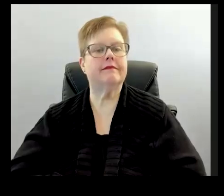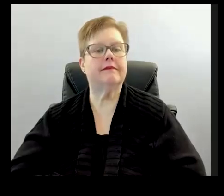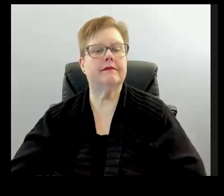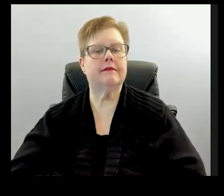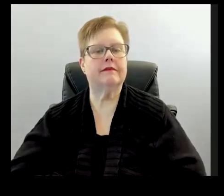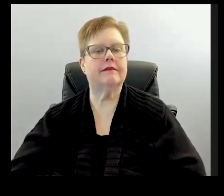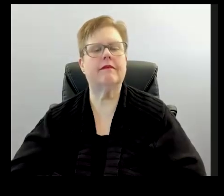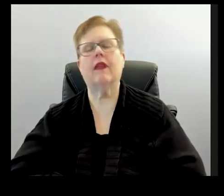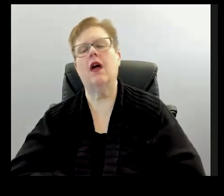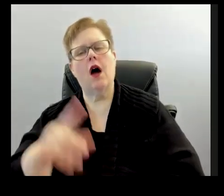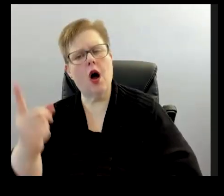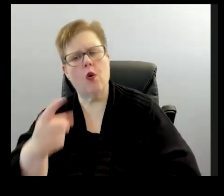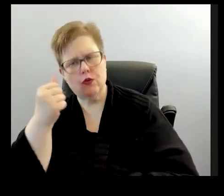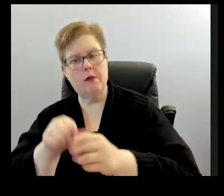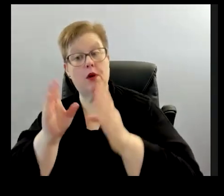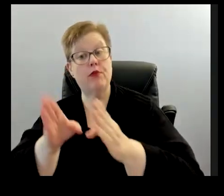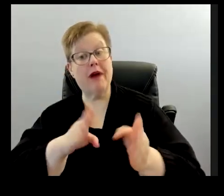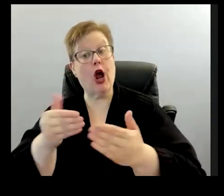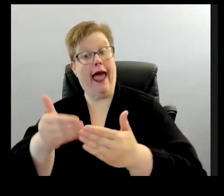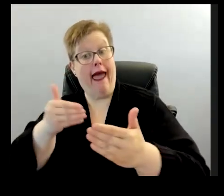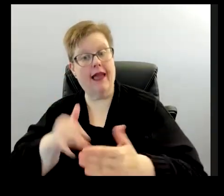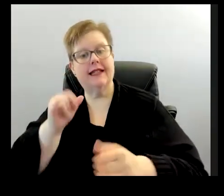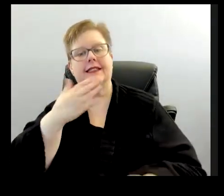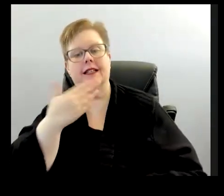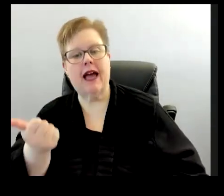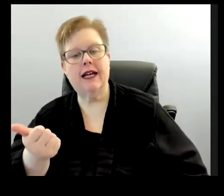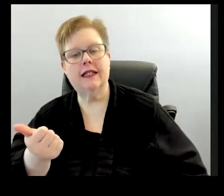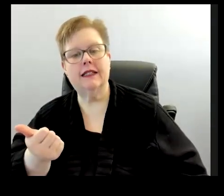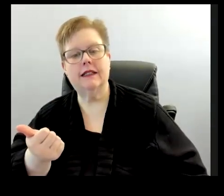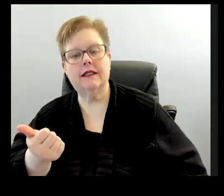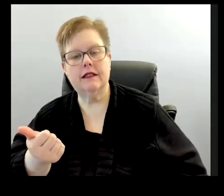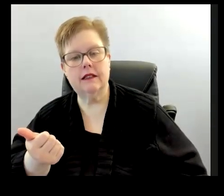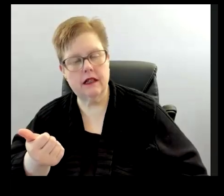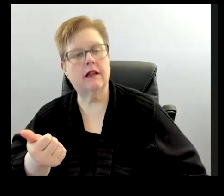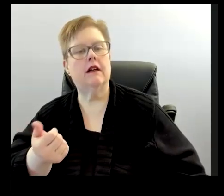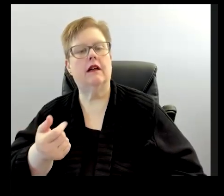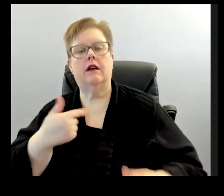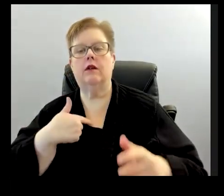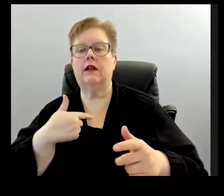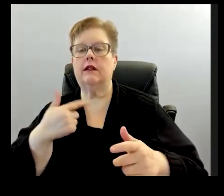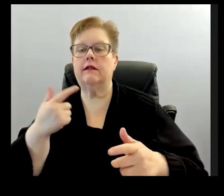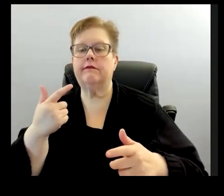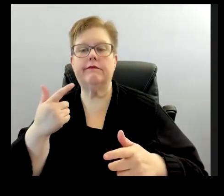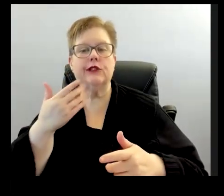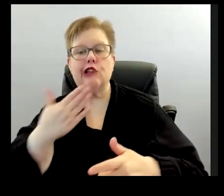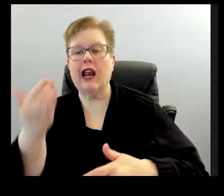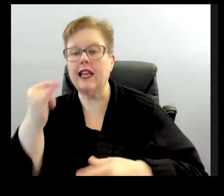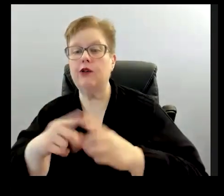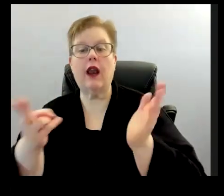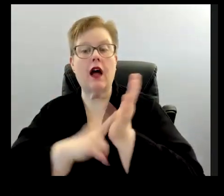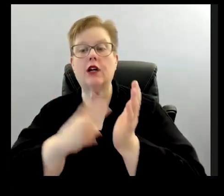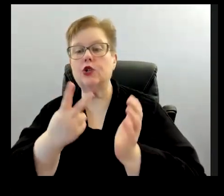Remember also that preparing ahead is always best. So that's why when we talk about your courses, we say we think it's a good move to log in